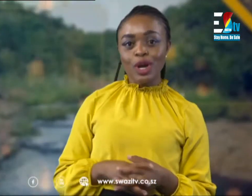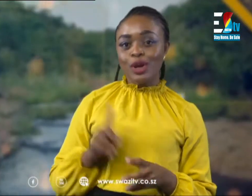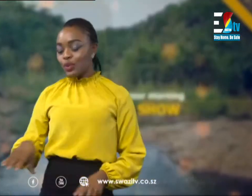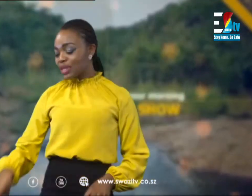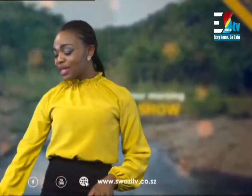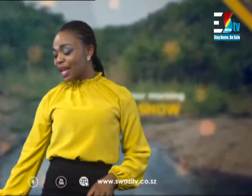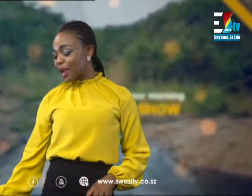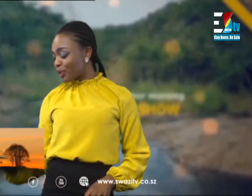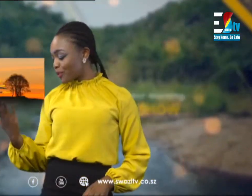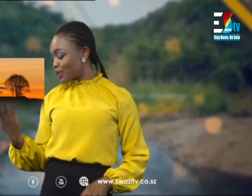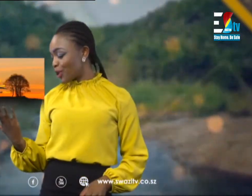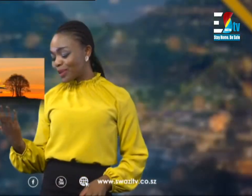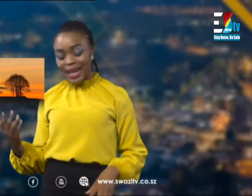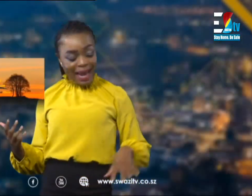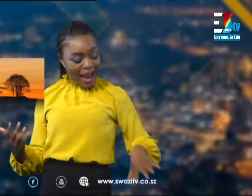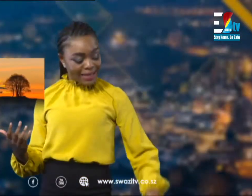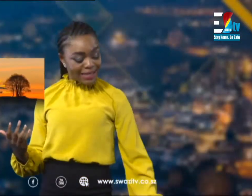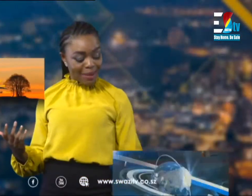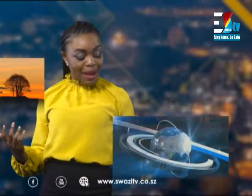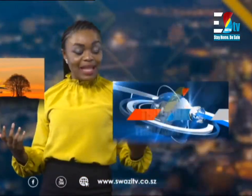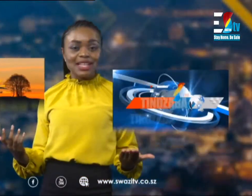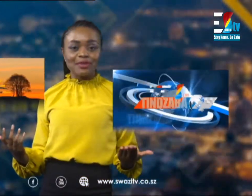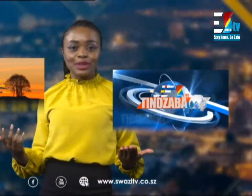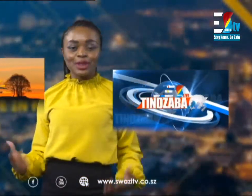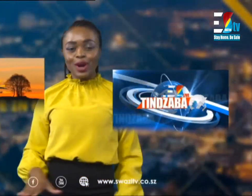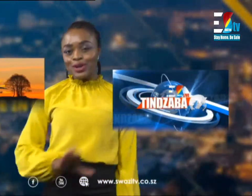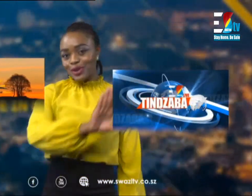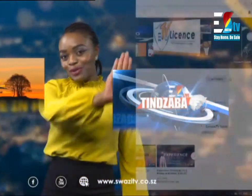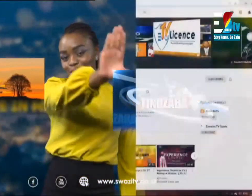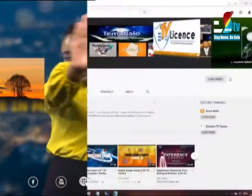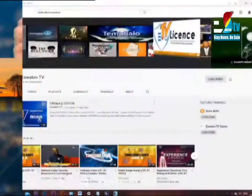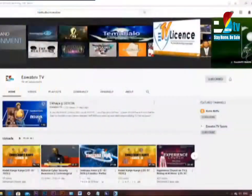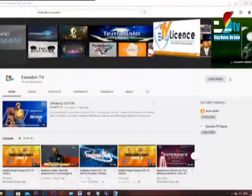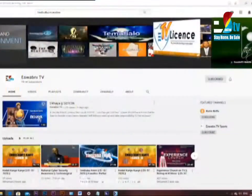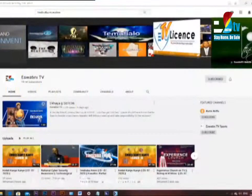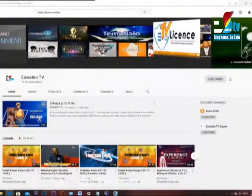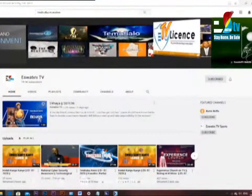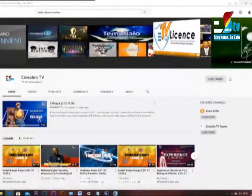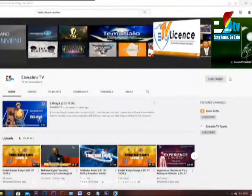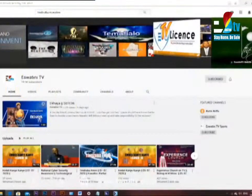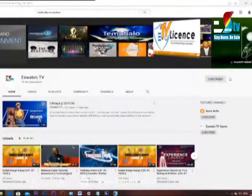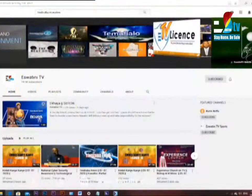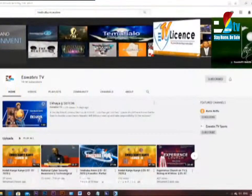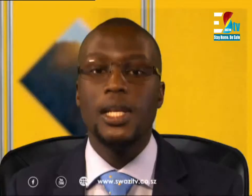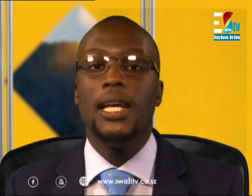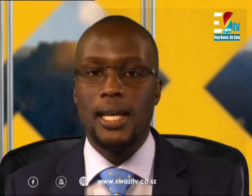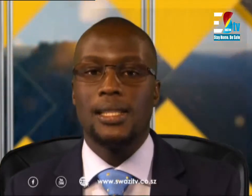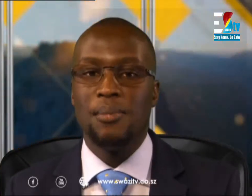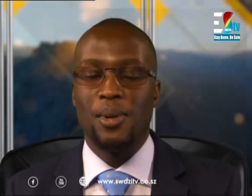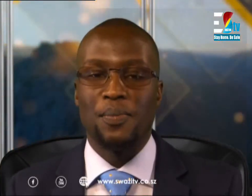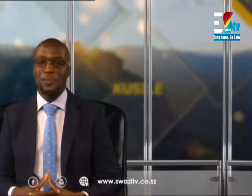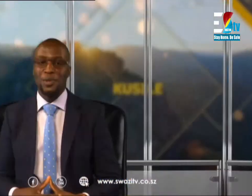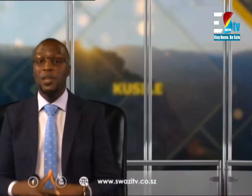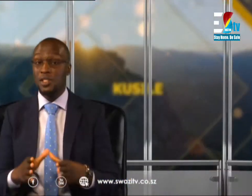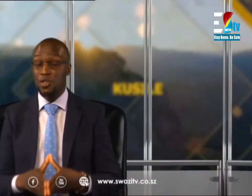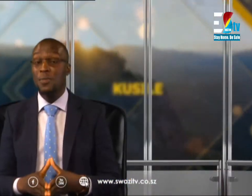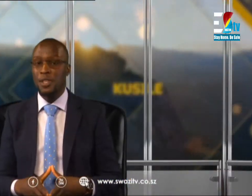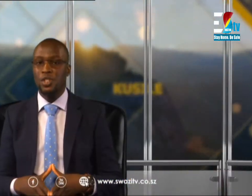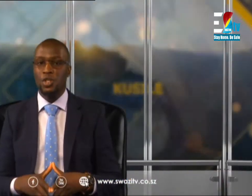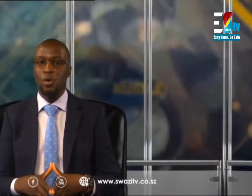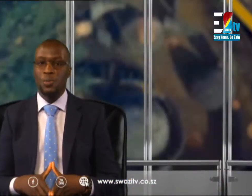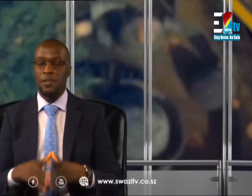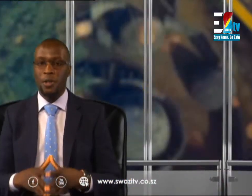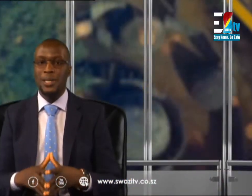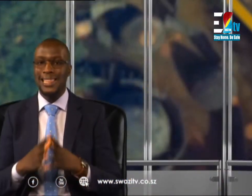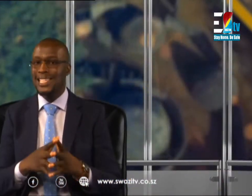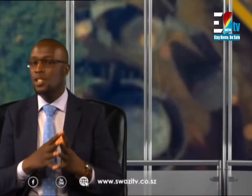favorite show, Usile Breakfast Show and Dinzaba at 7 on your favorite YouTube channel. It's simple. You can stream